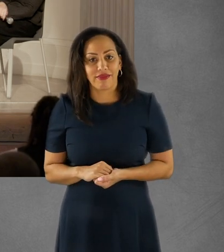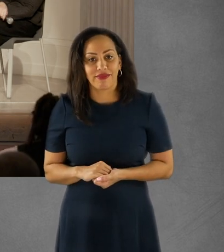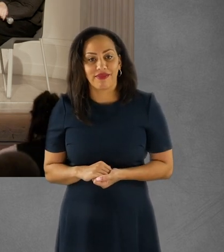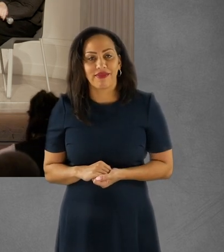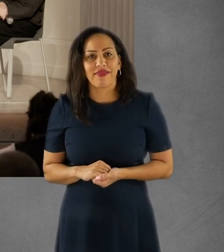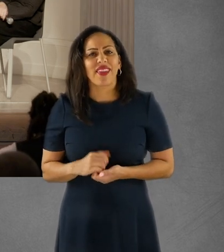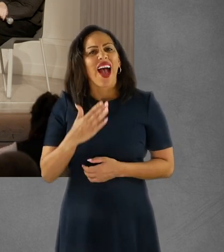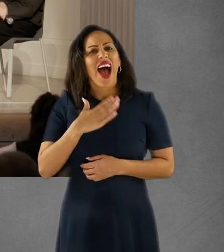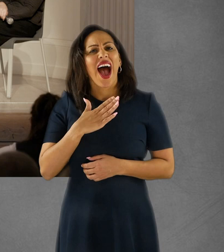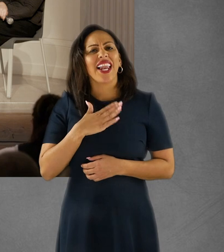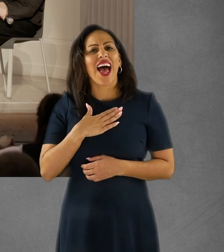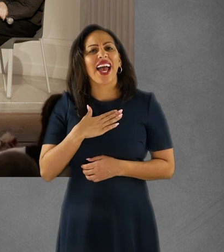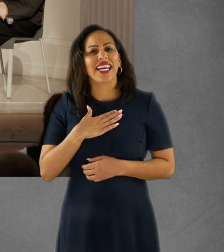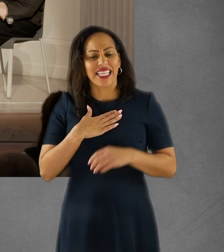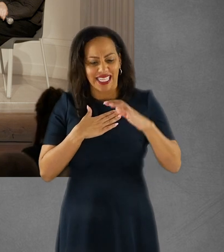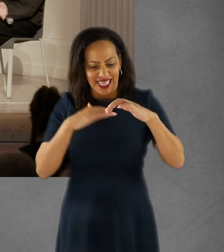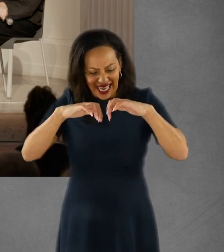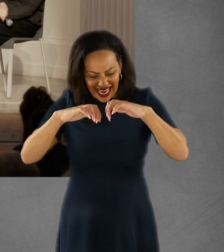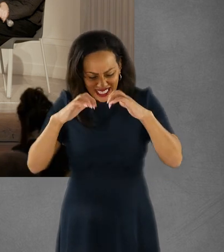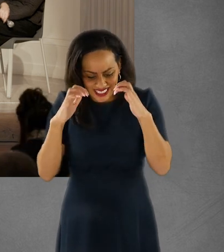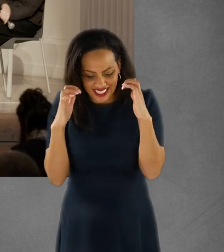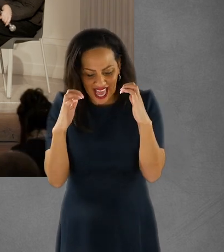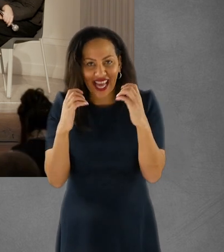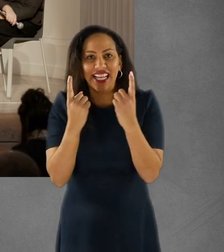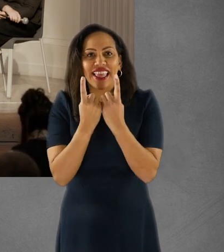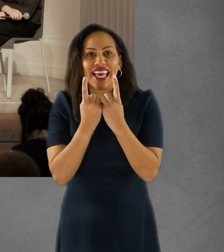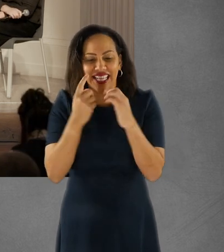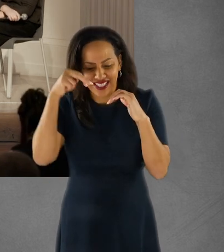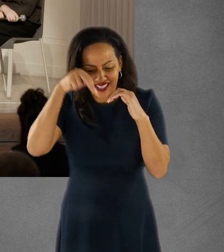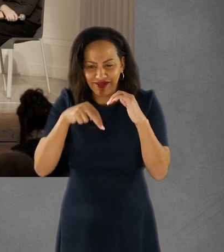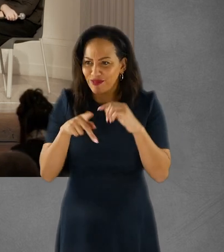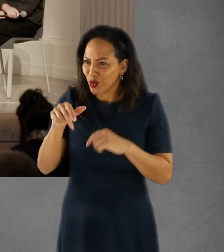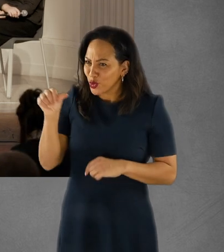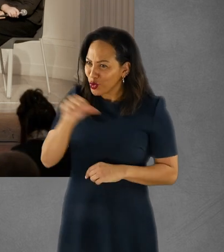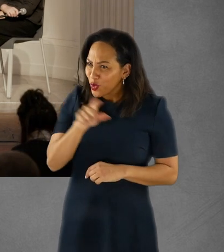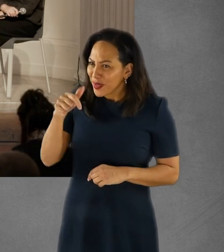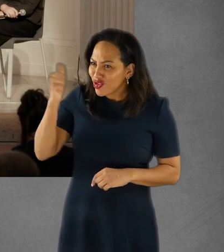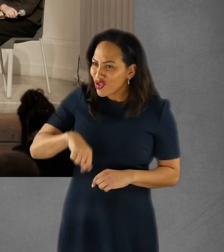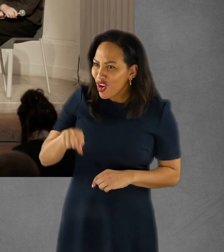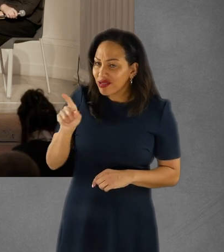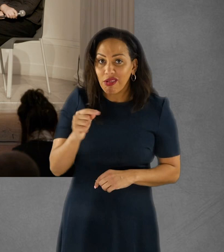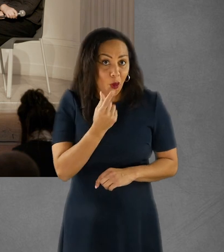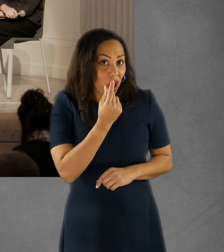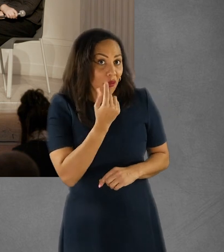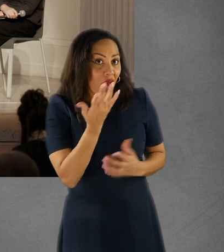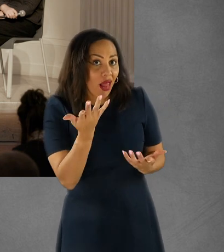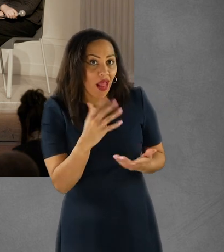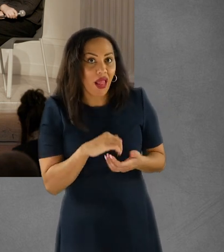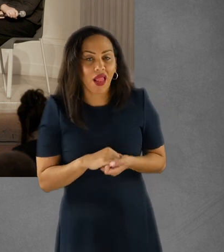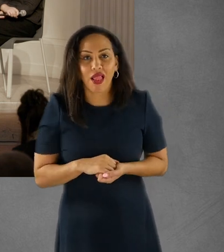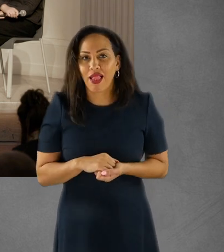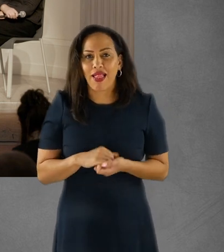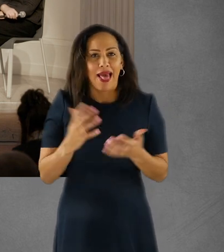I just really like to look inside things. So any... You should have been a surgeon.